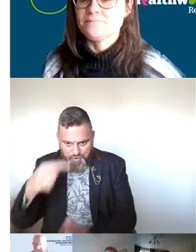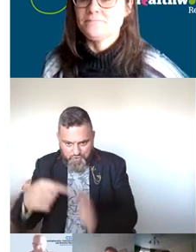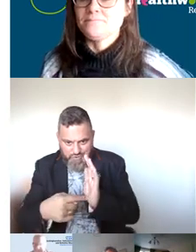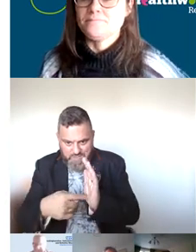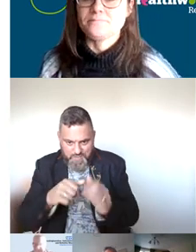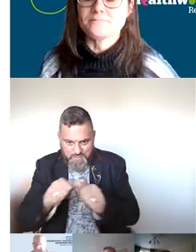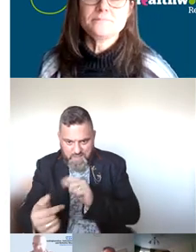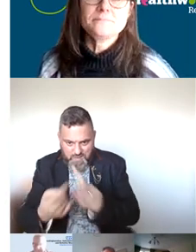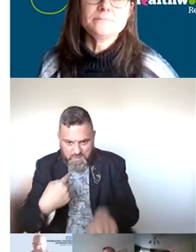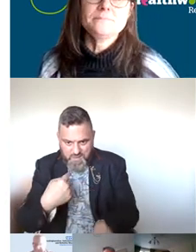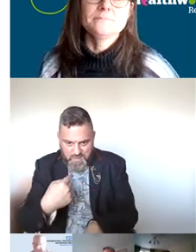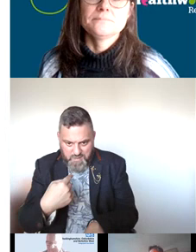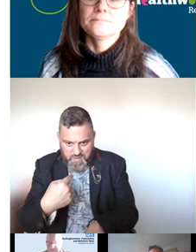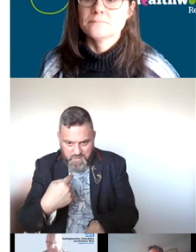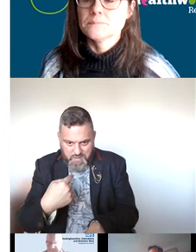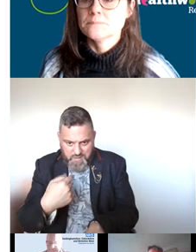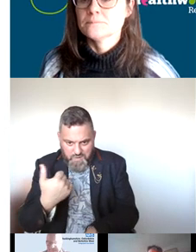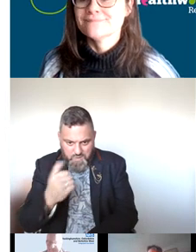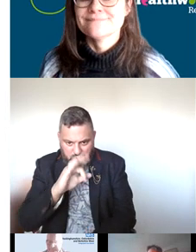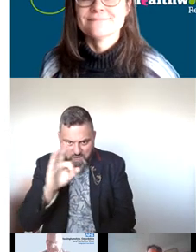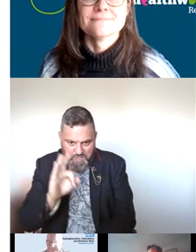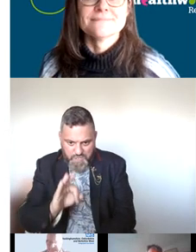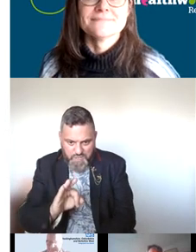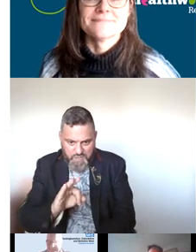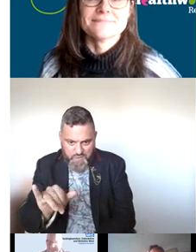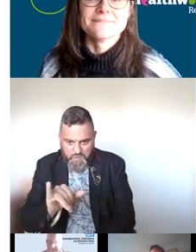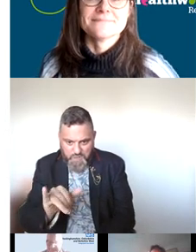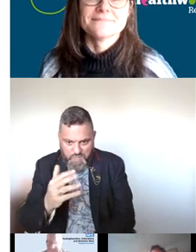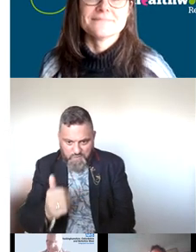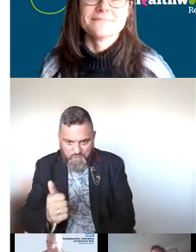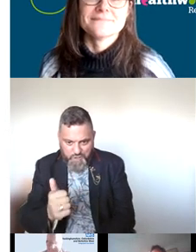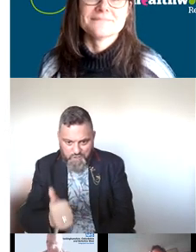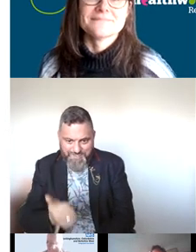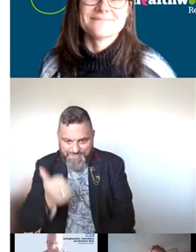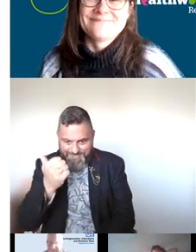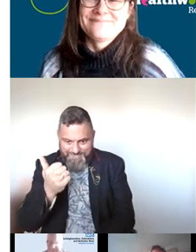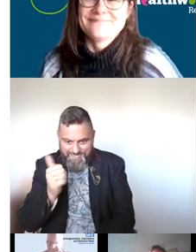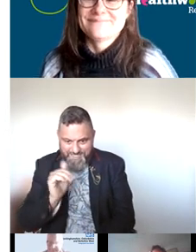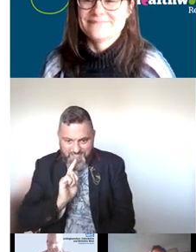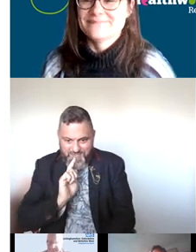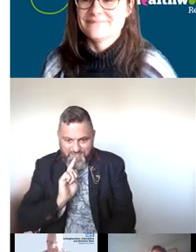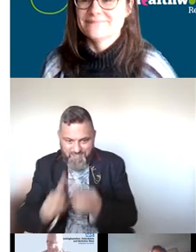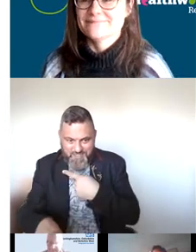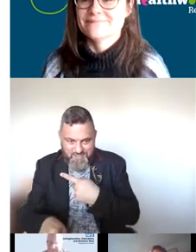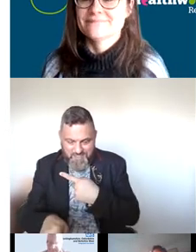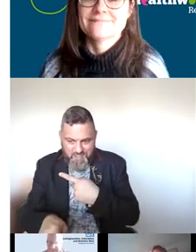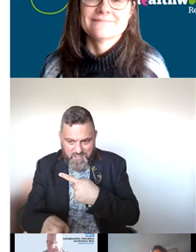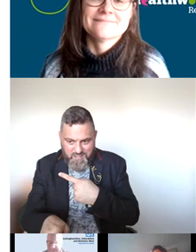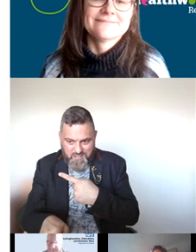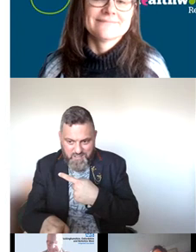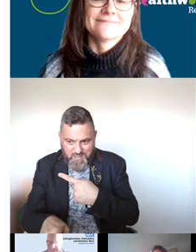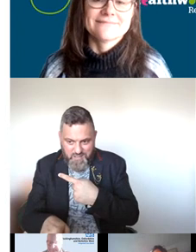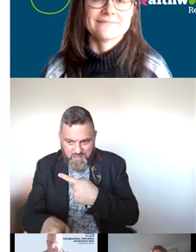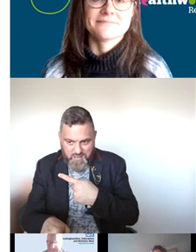you. Yeah, absolutely brilliant question. I'm not sure I've got an equally brilliant answer.